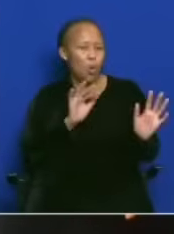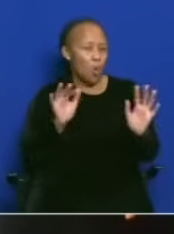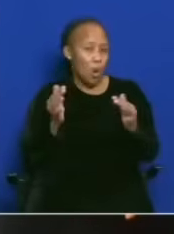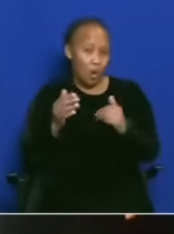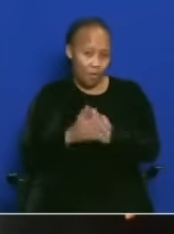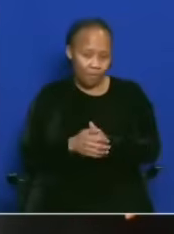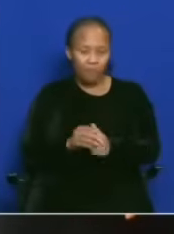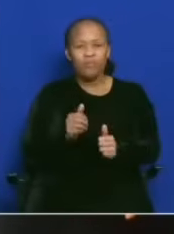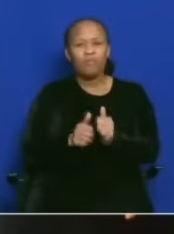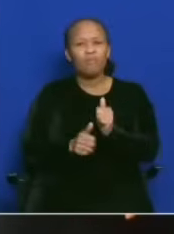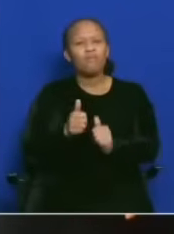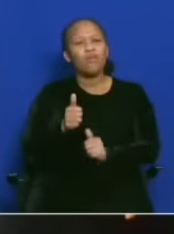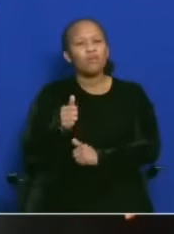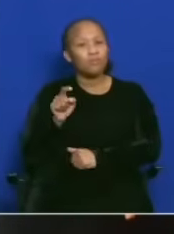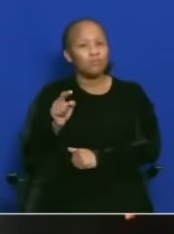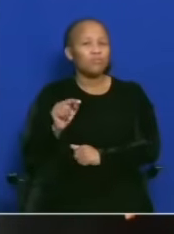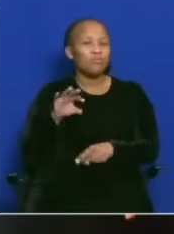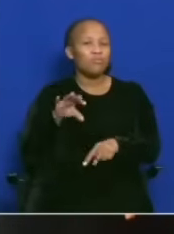109.